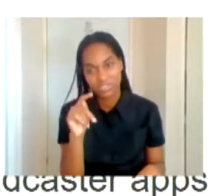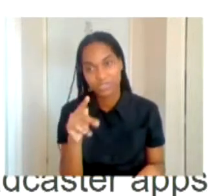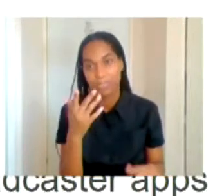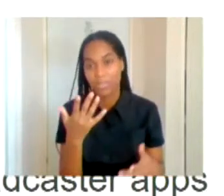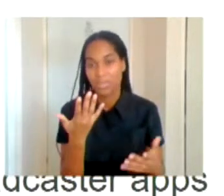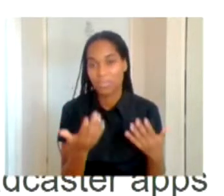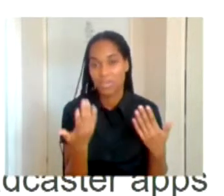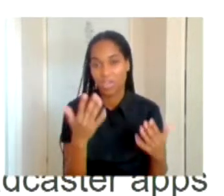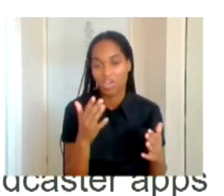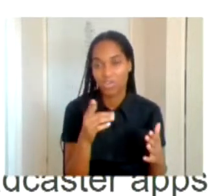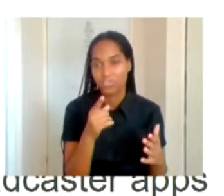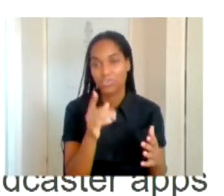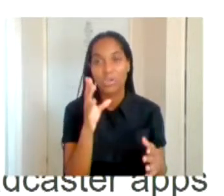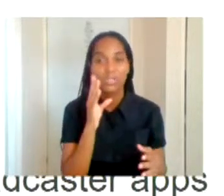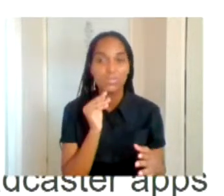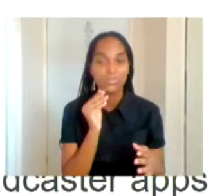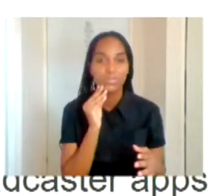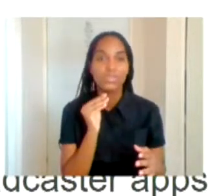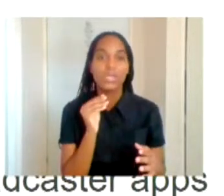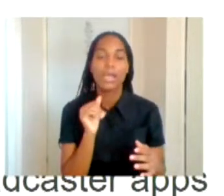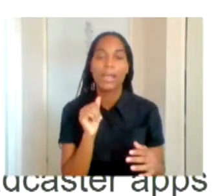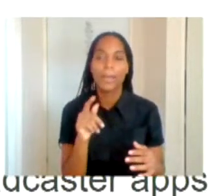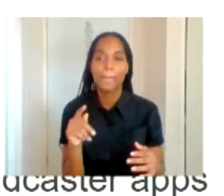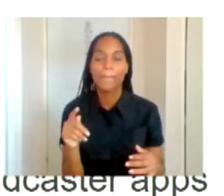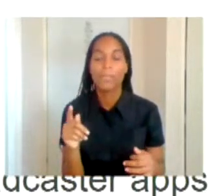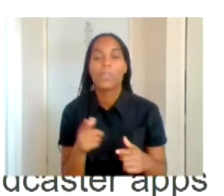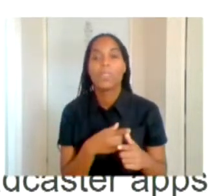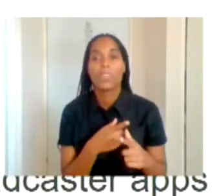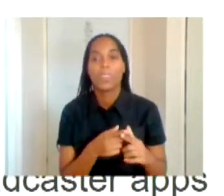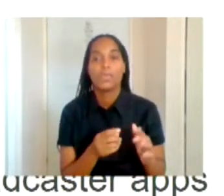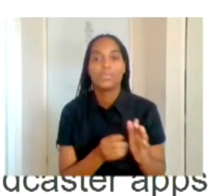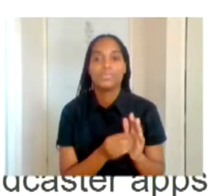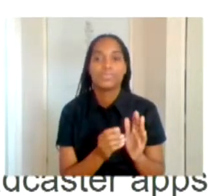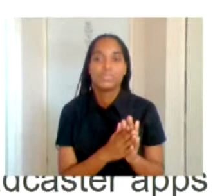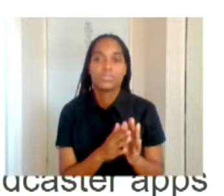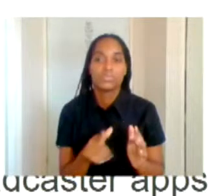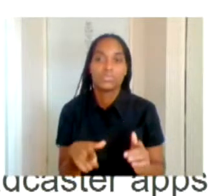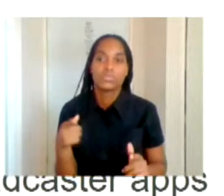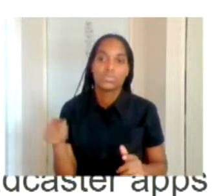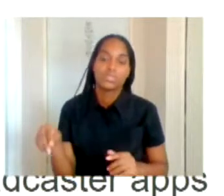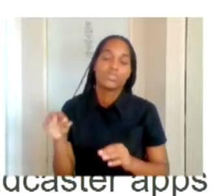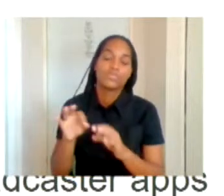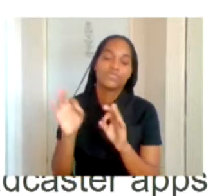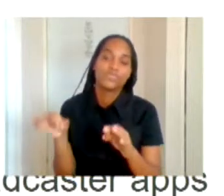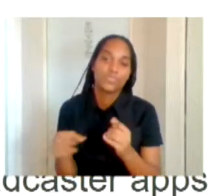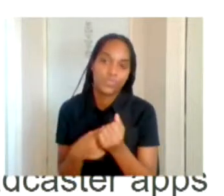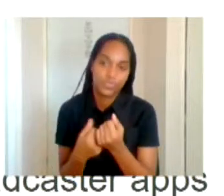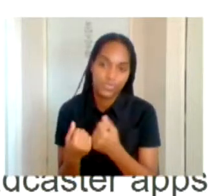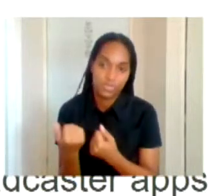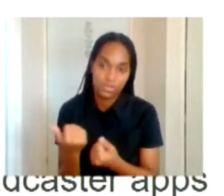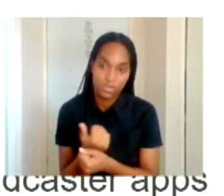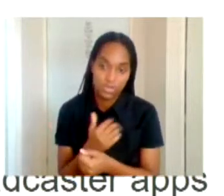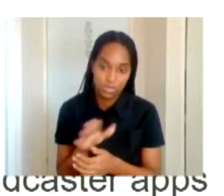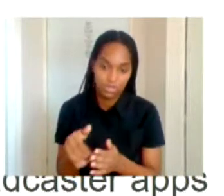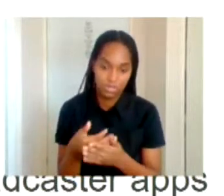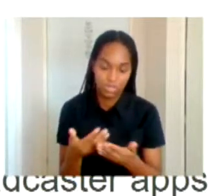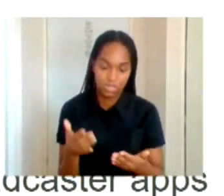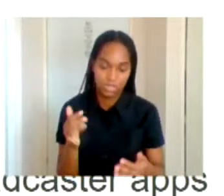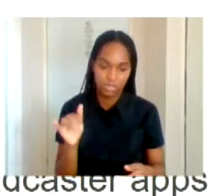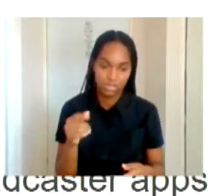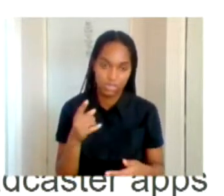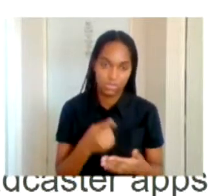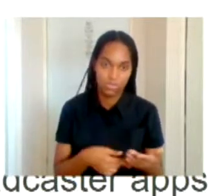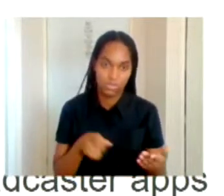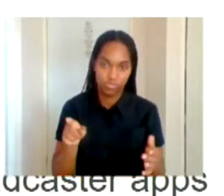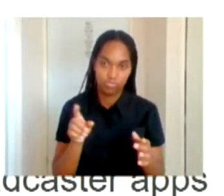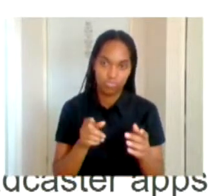6 for Experience application, and port them over into the framework. So all the things around what Mark has described